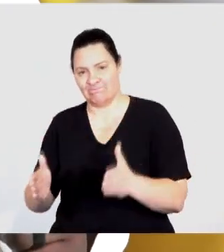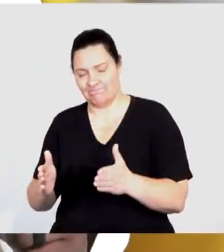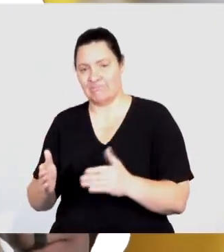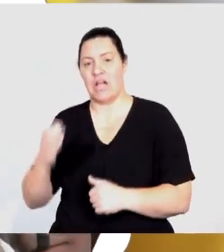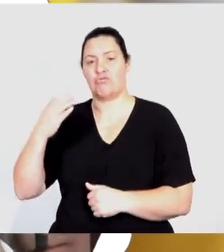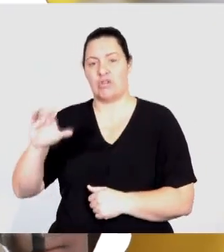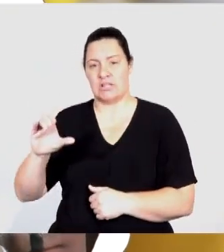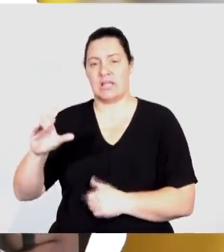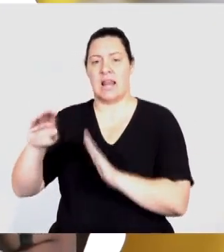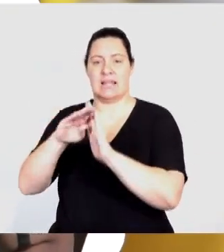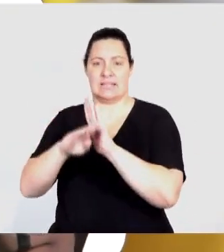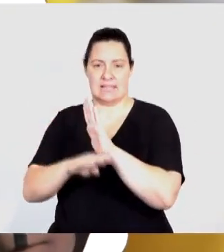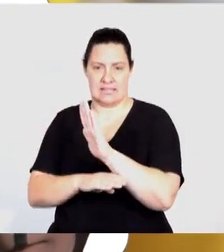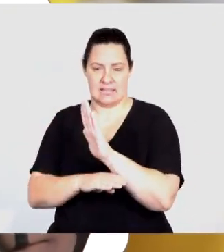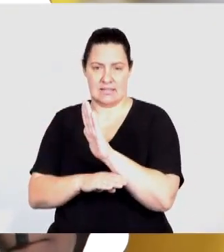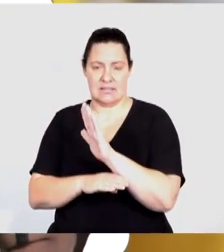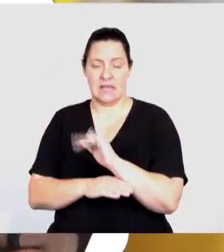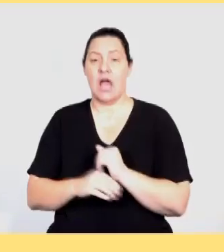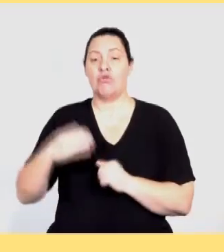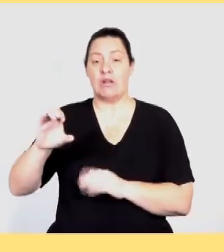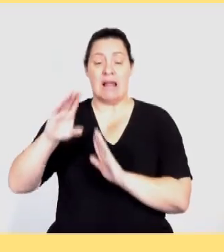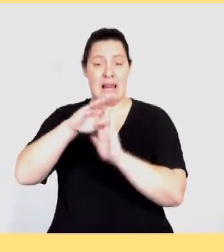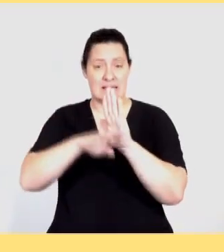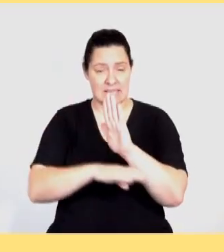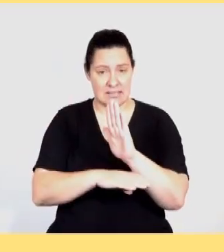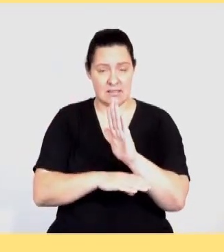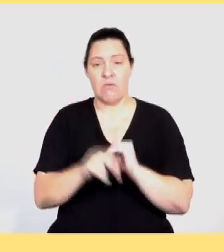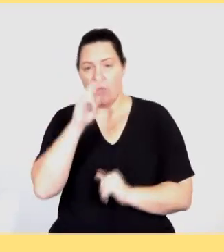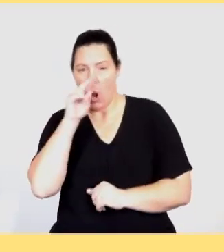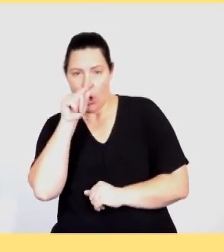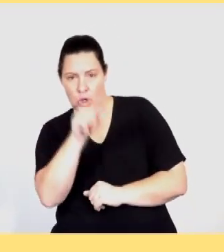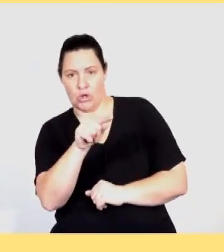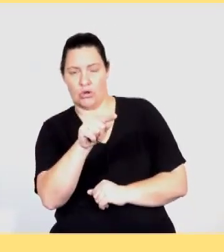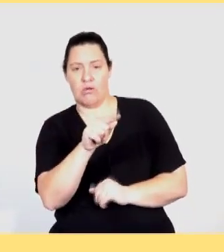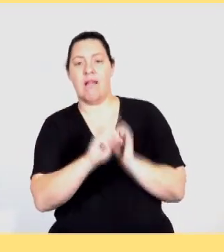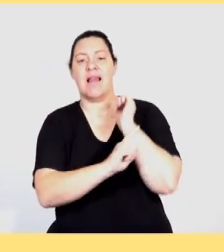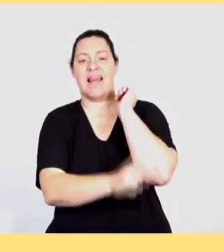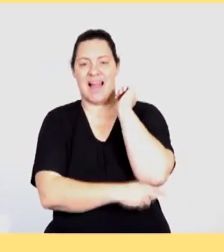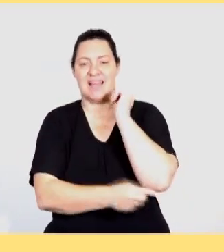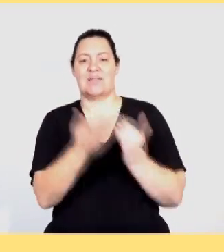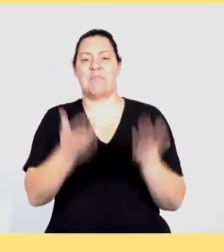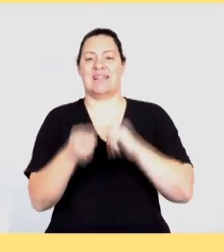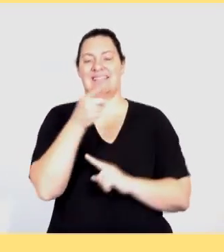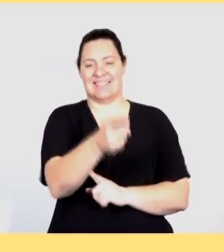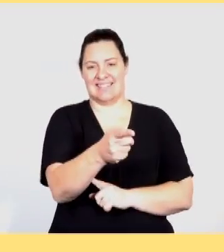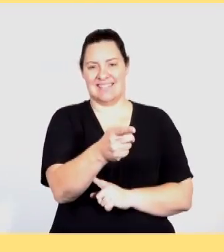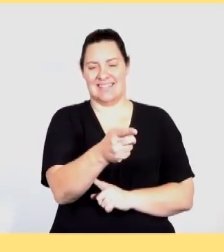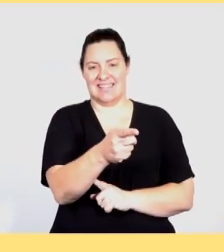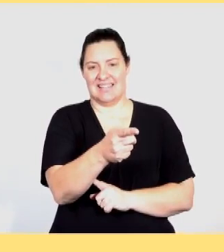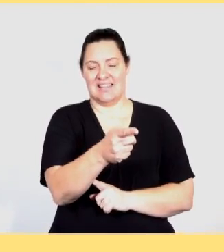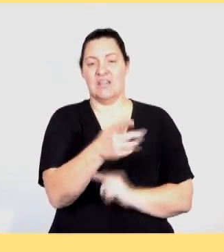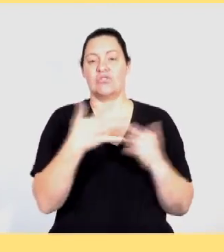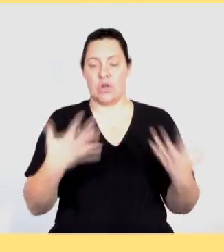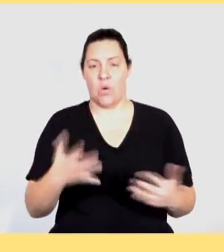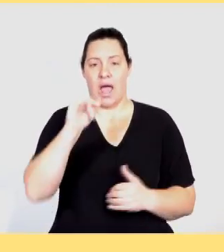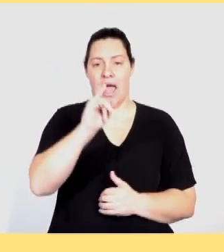what we call the creditors list. In the creditors list, we are looking at this last balance.